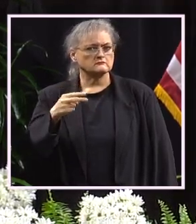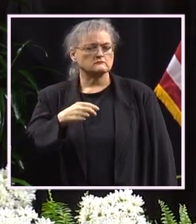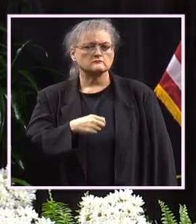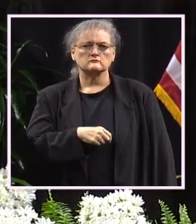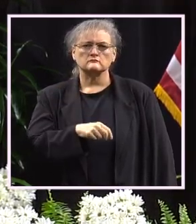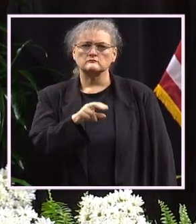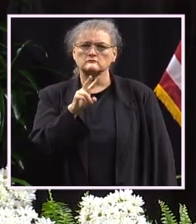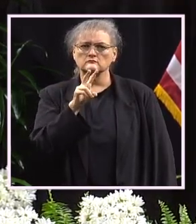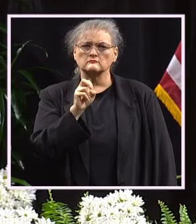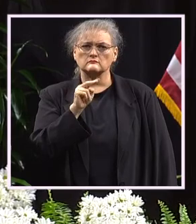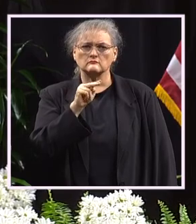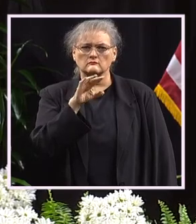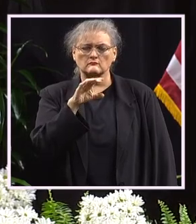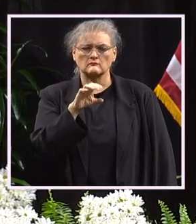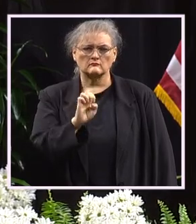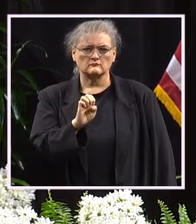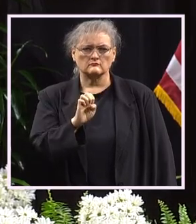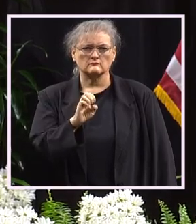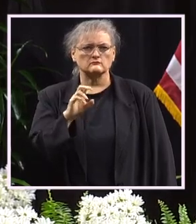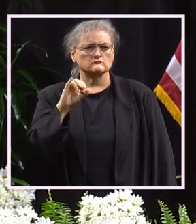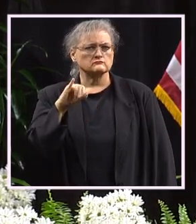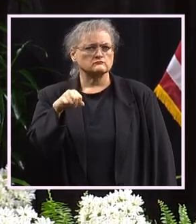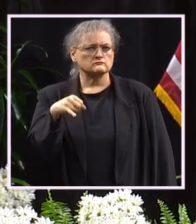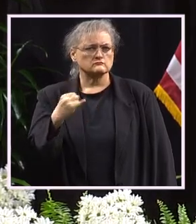Vance Joseph Haggerty, cum laude.